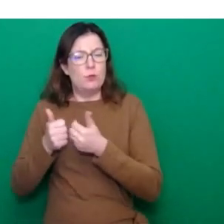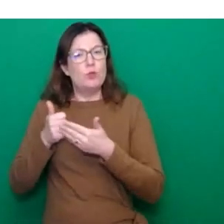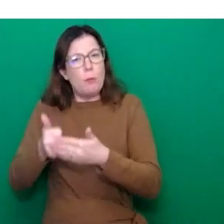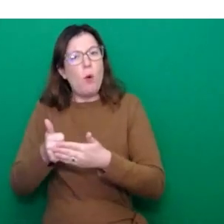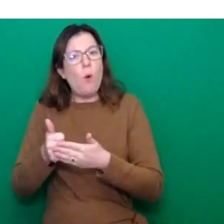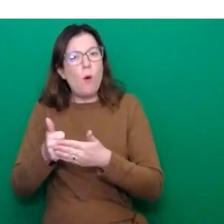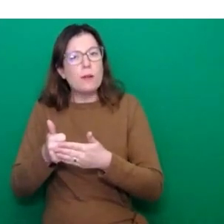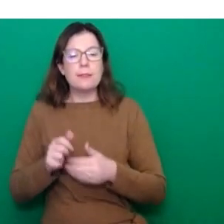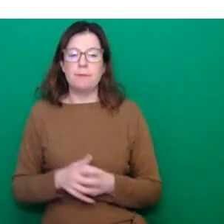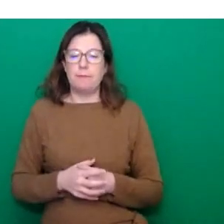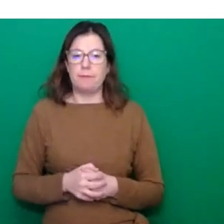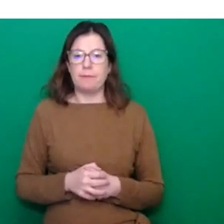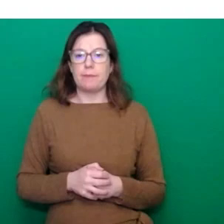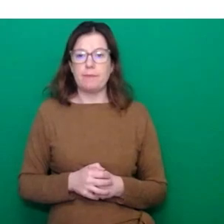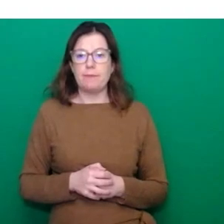it.